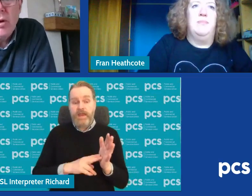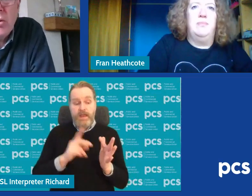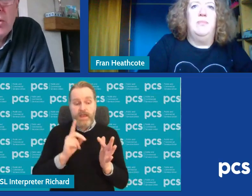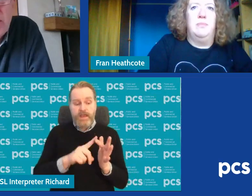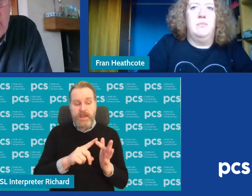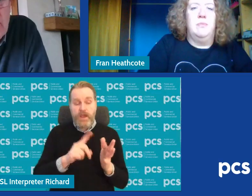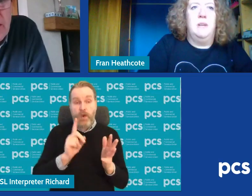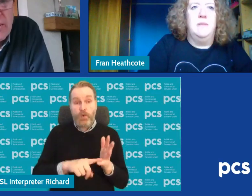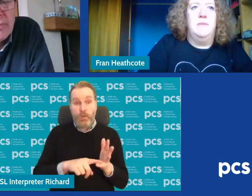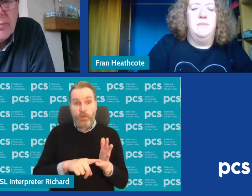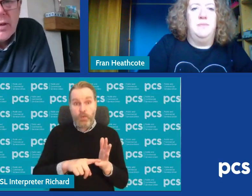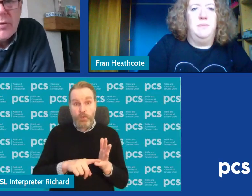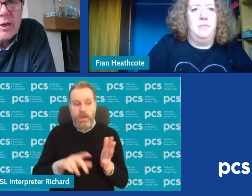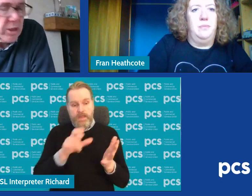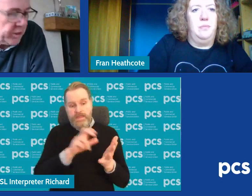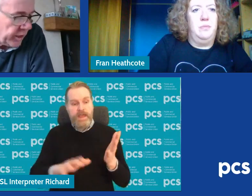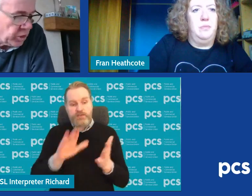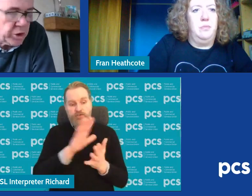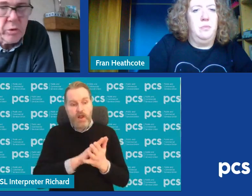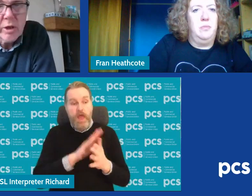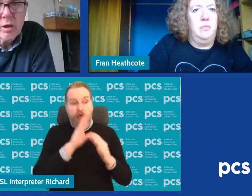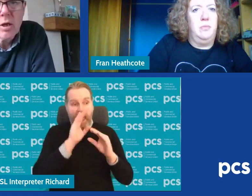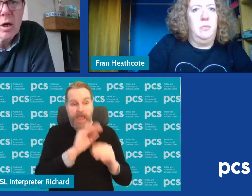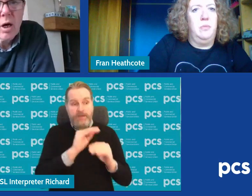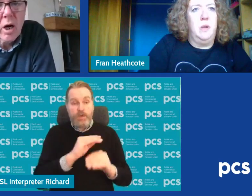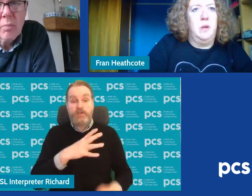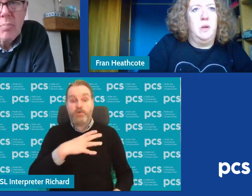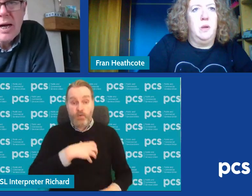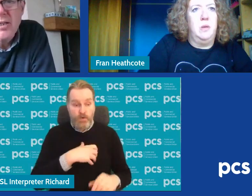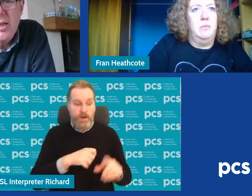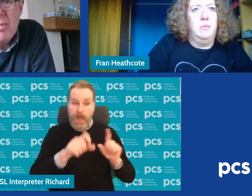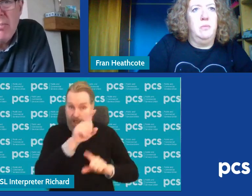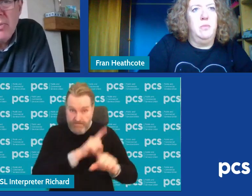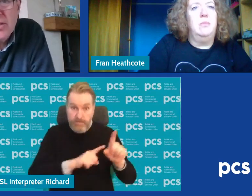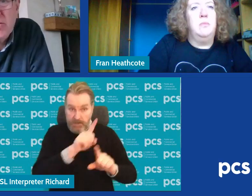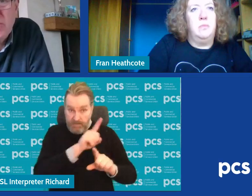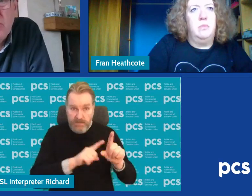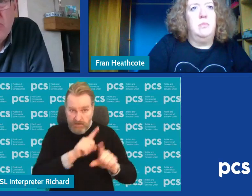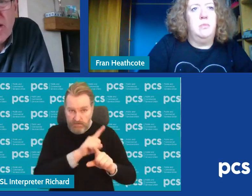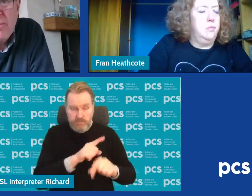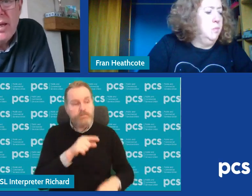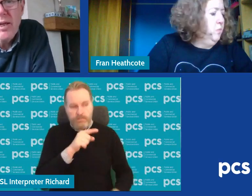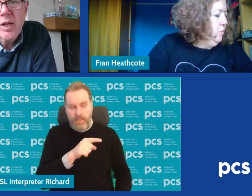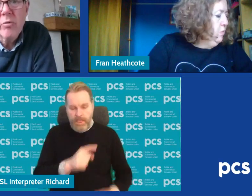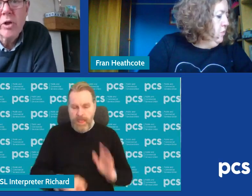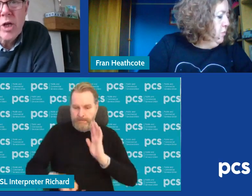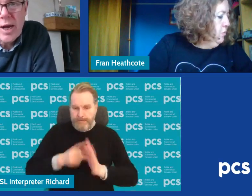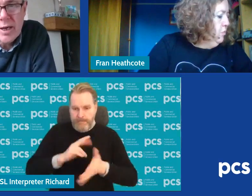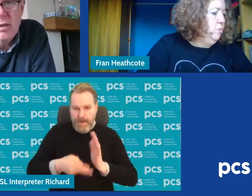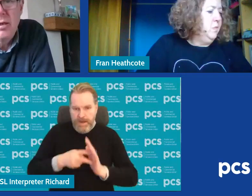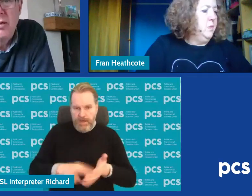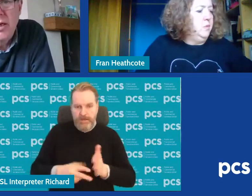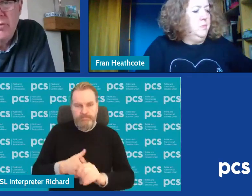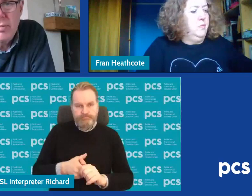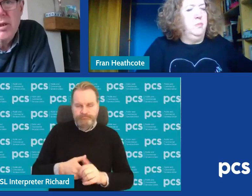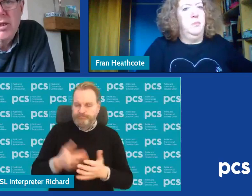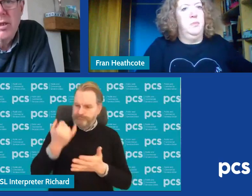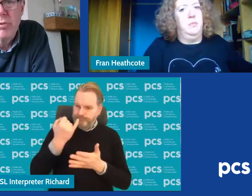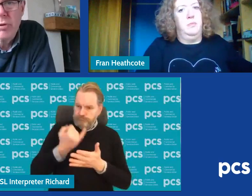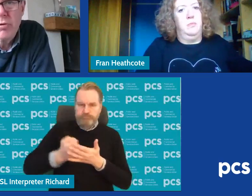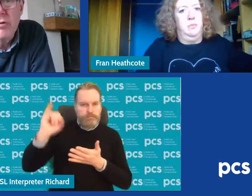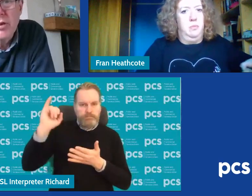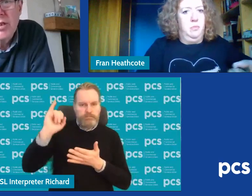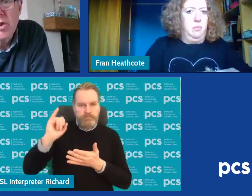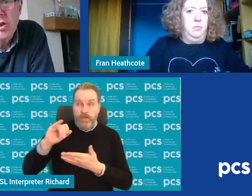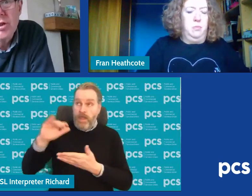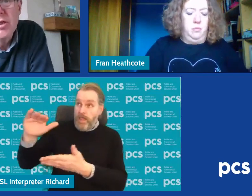now know that the National Education Union are balloting their members recommending they reject the government's